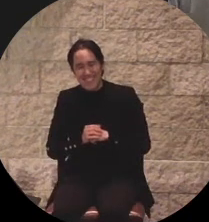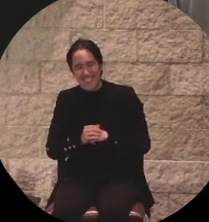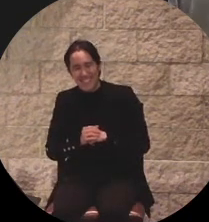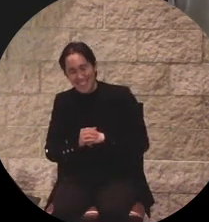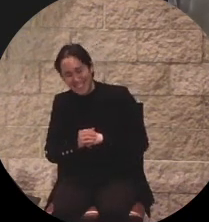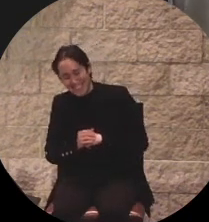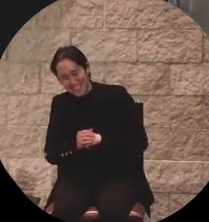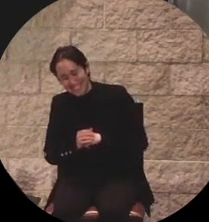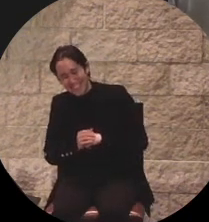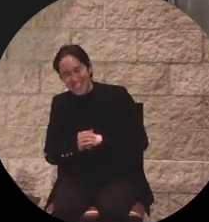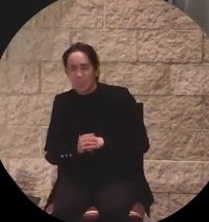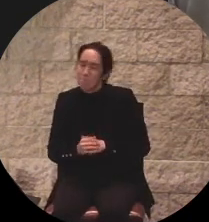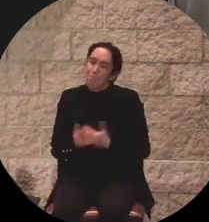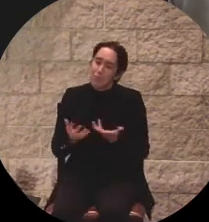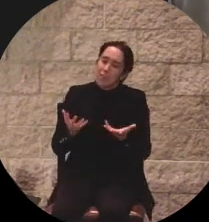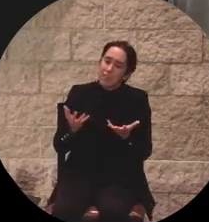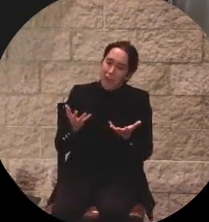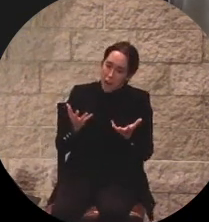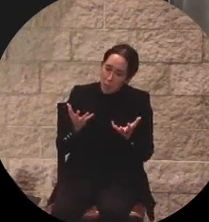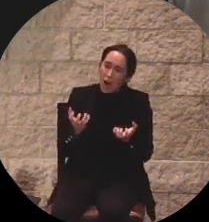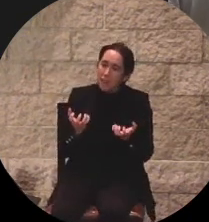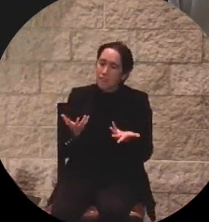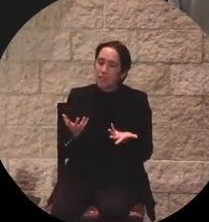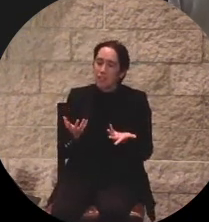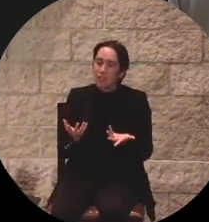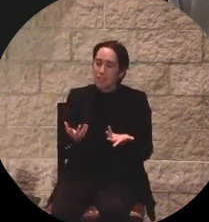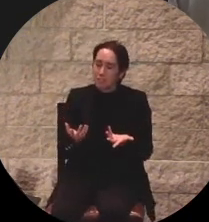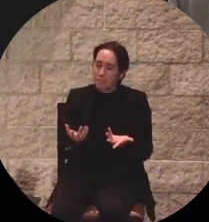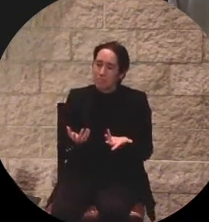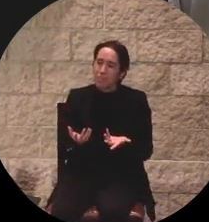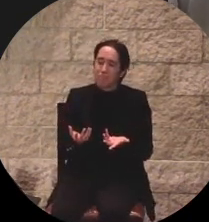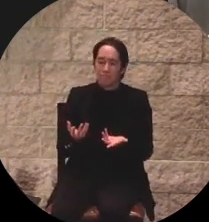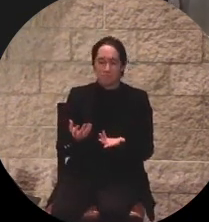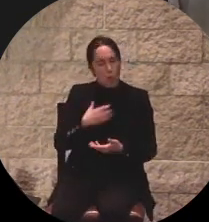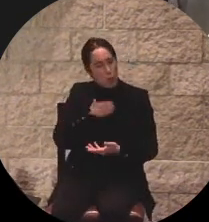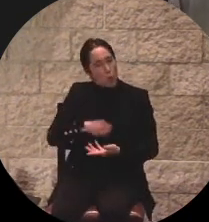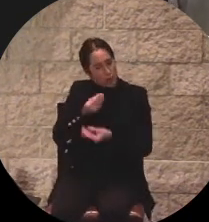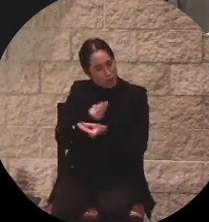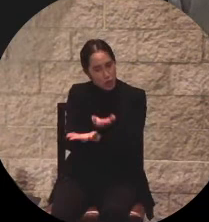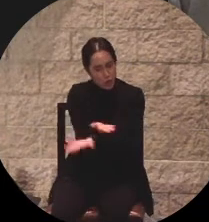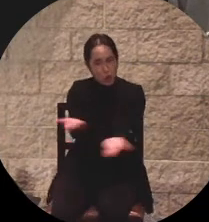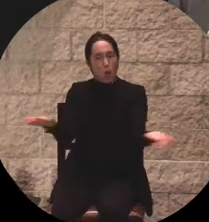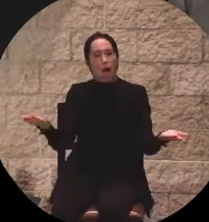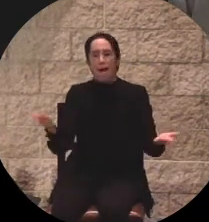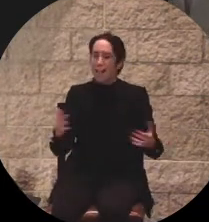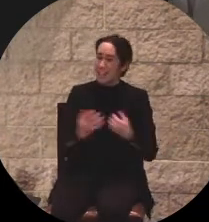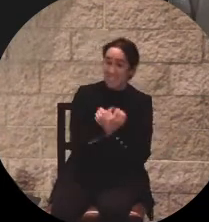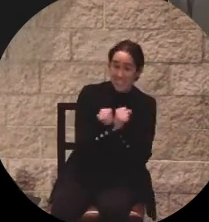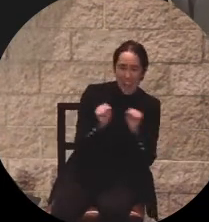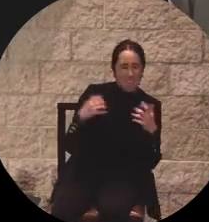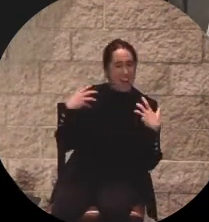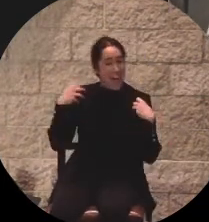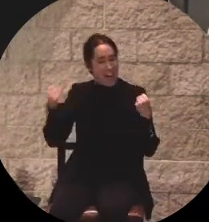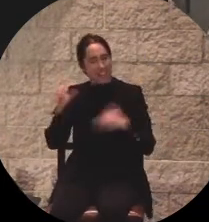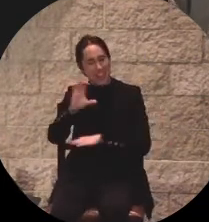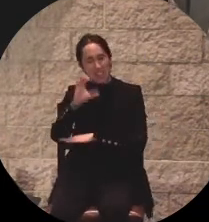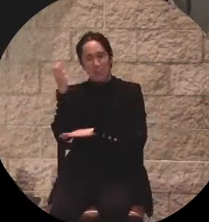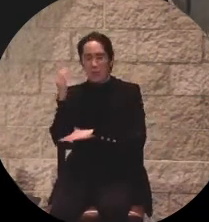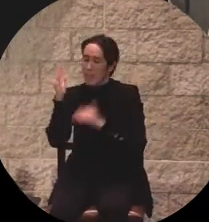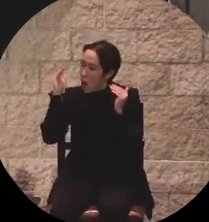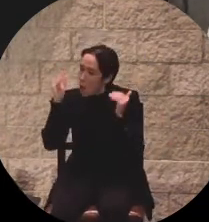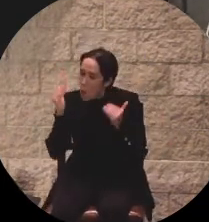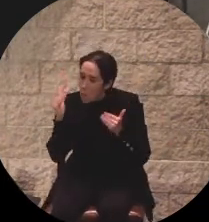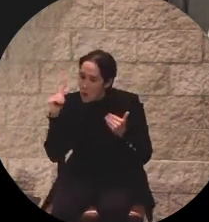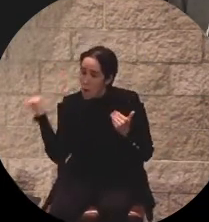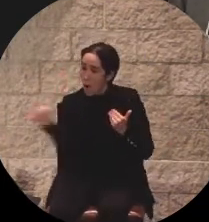I just wanted to stop in and wish you guys all a safe and healthy Christmas, and hope that we can get you guys all back in